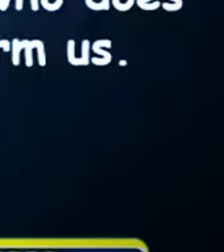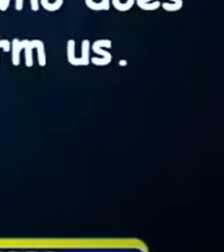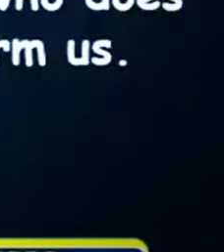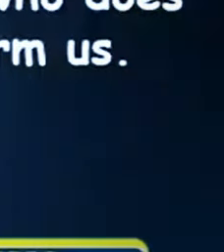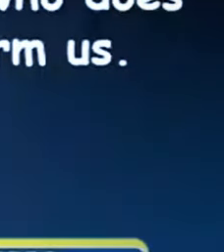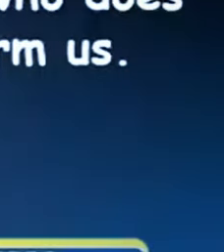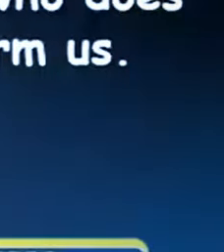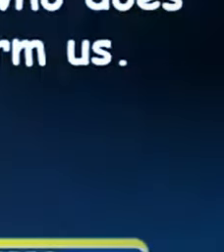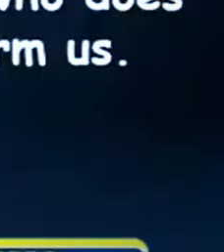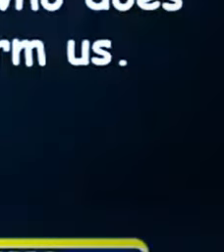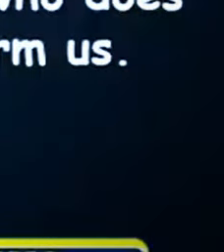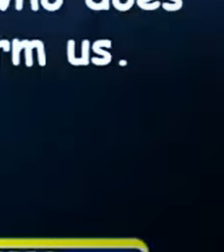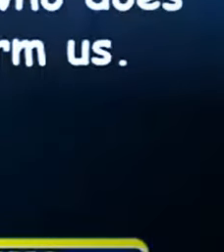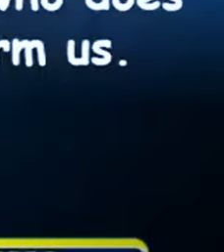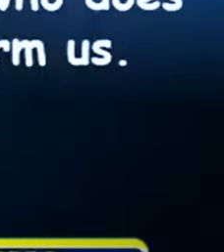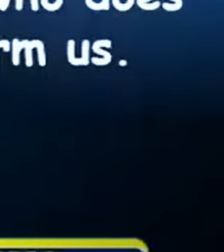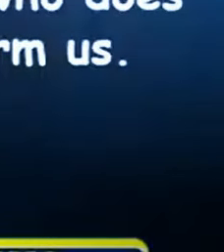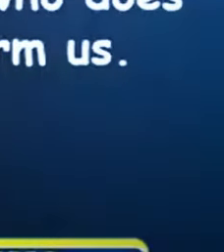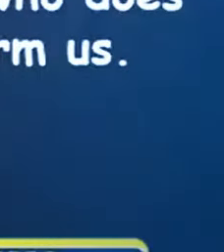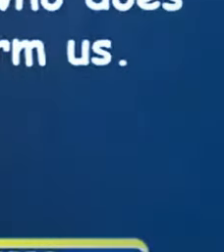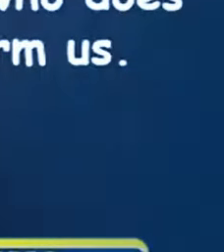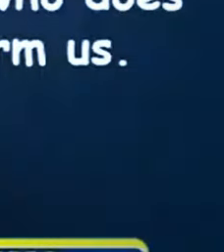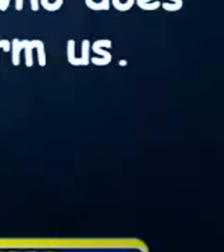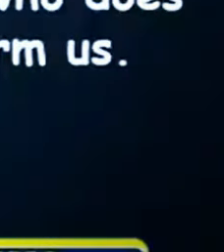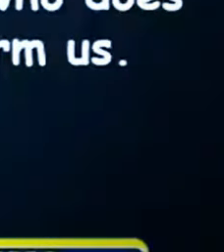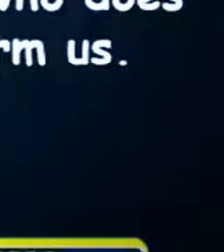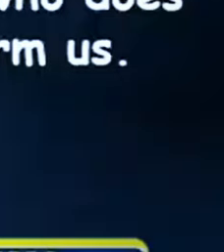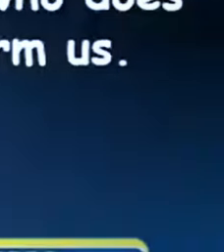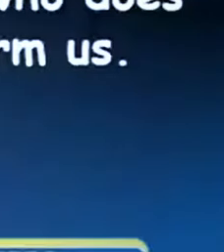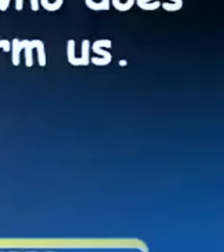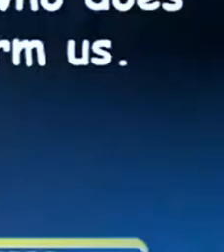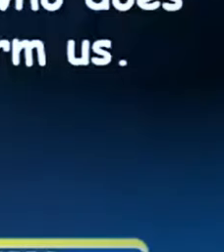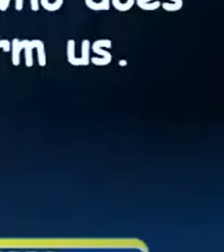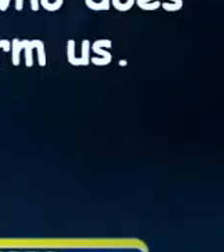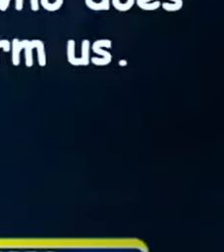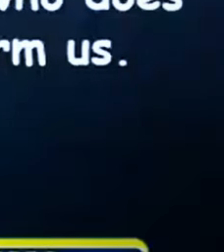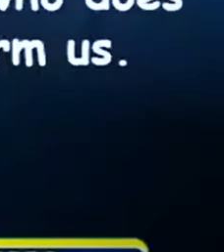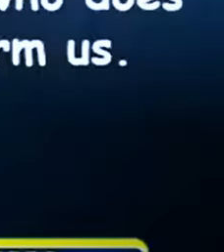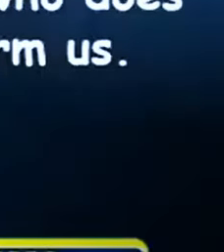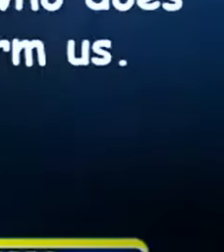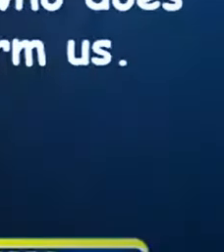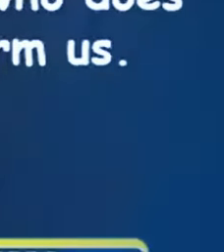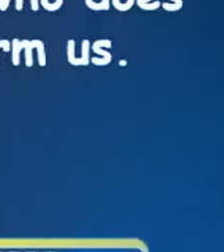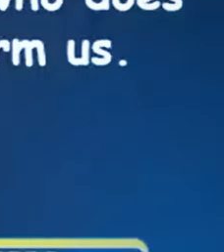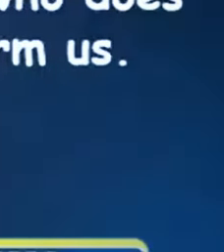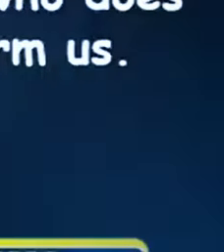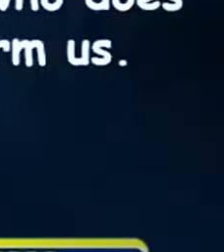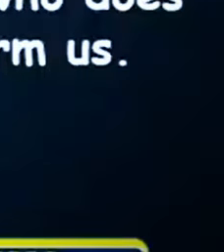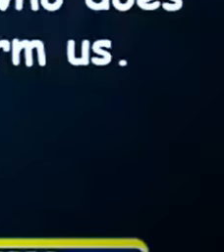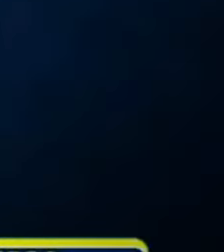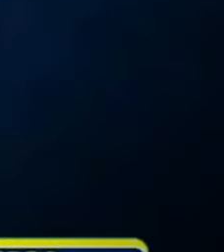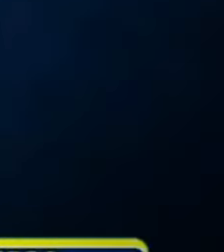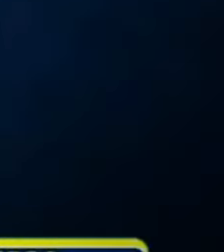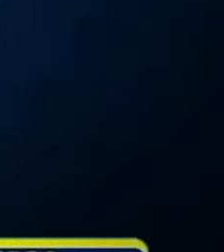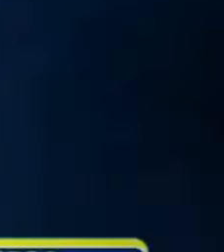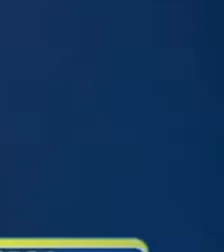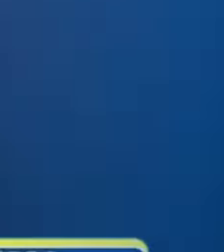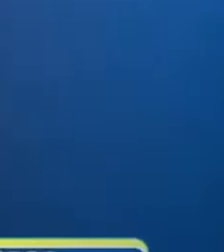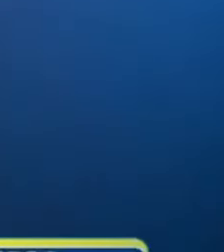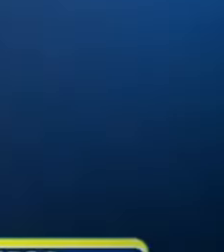Almighty God. Because He never promised that the road will